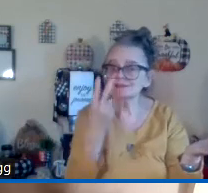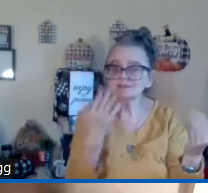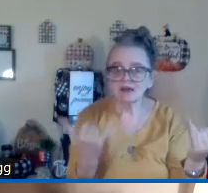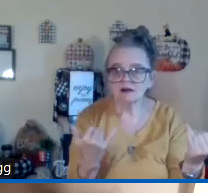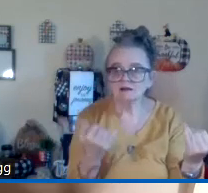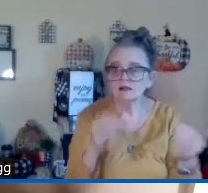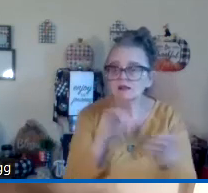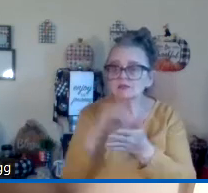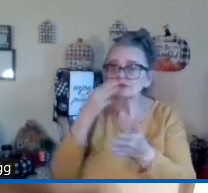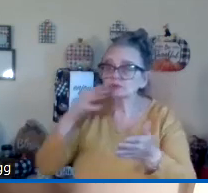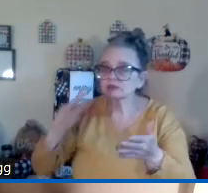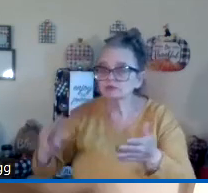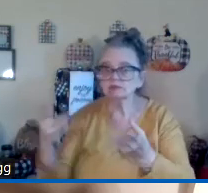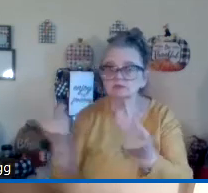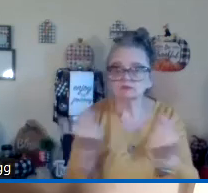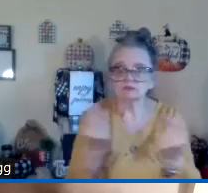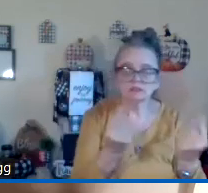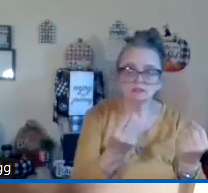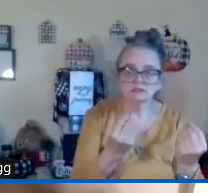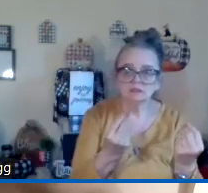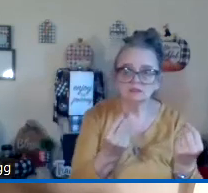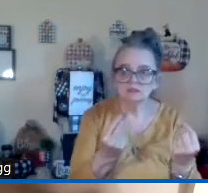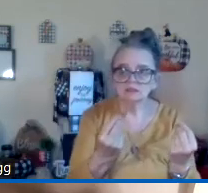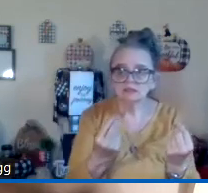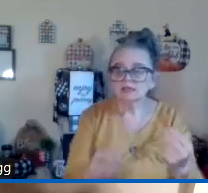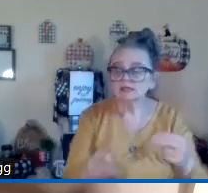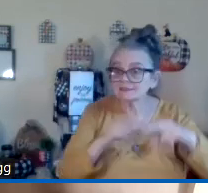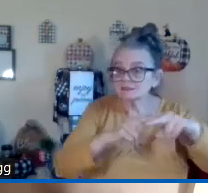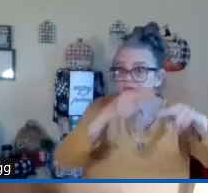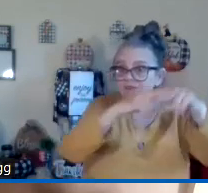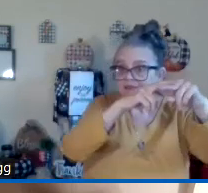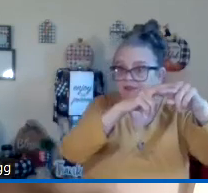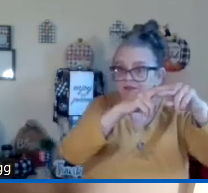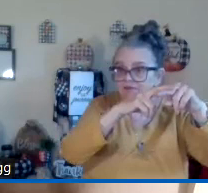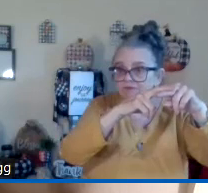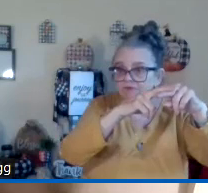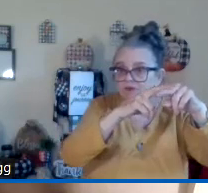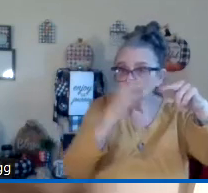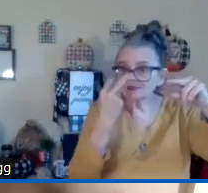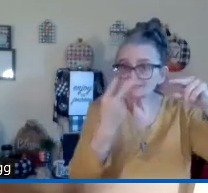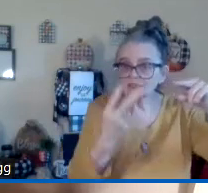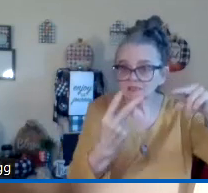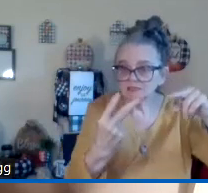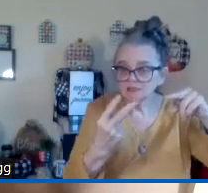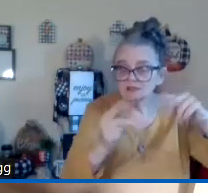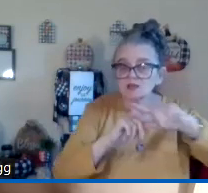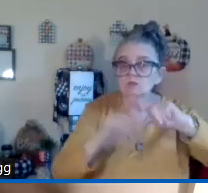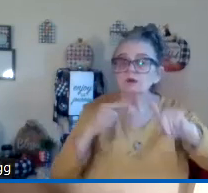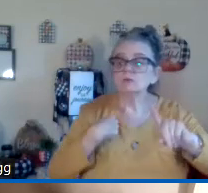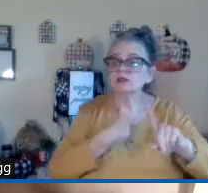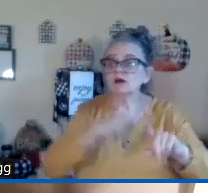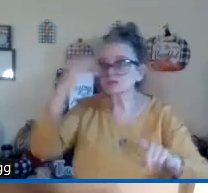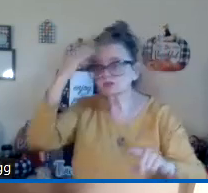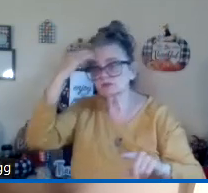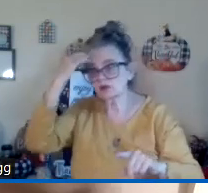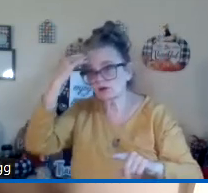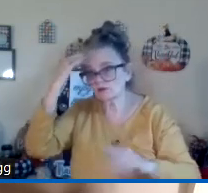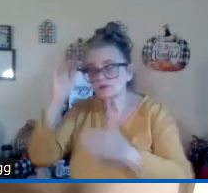abilities, different understandings. But if we continue in what he gave us, then